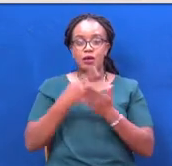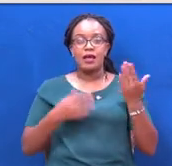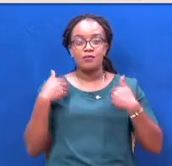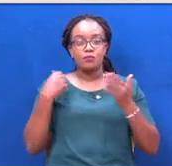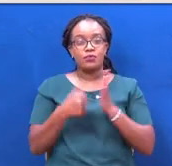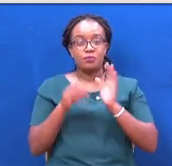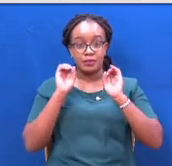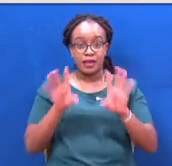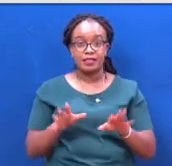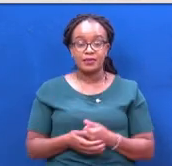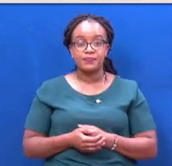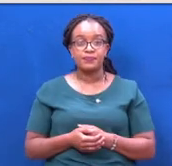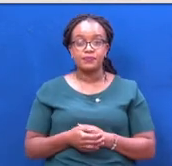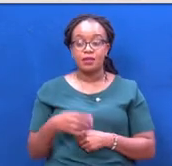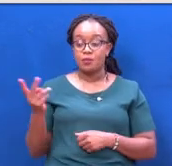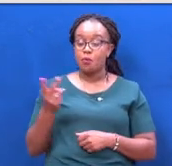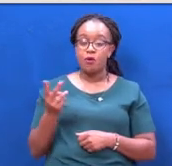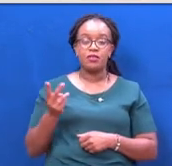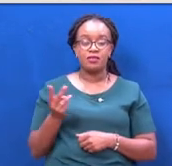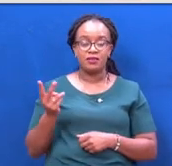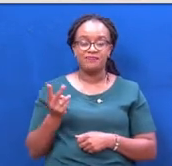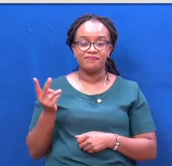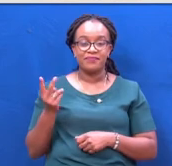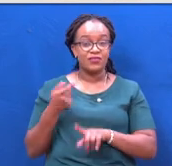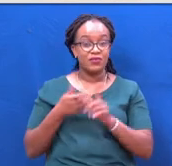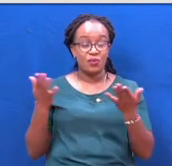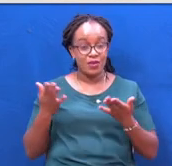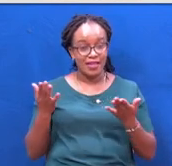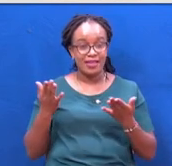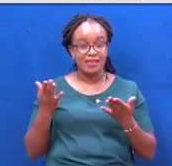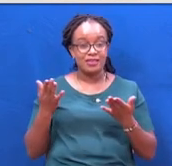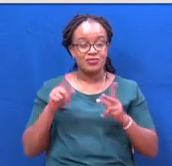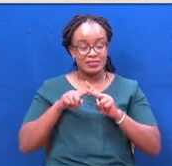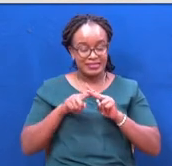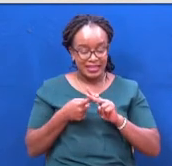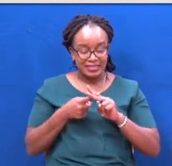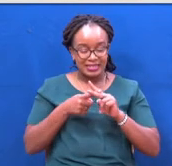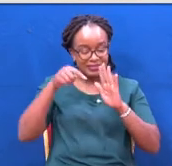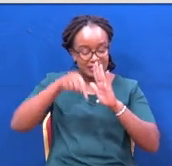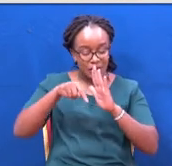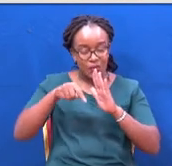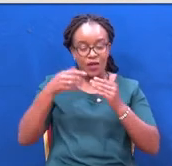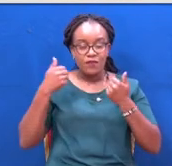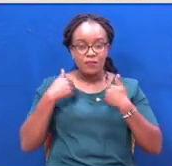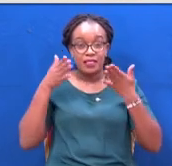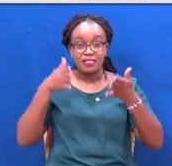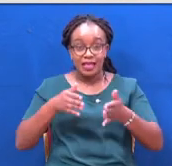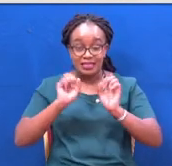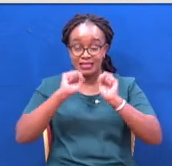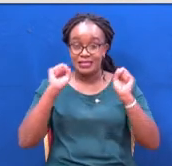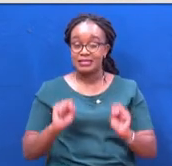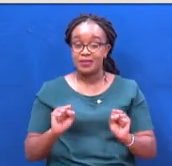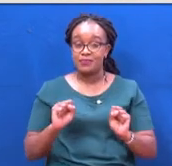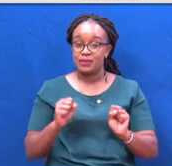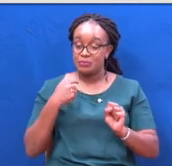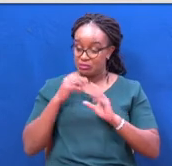of you, at least, we may talk from grassroots huko mumekuwa in the system. Hakuna kukusomesha